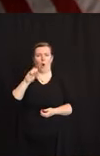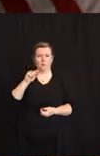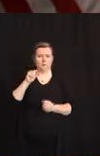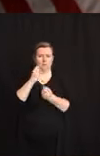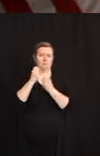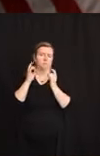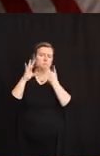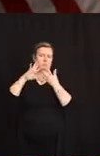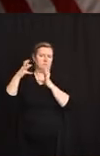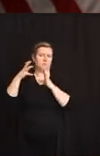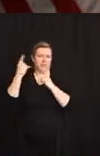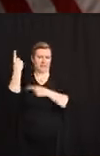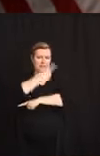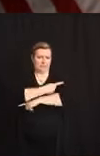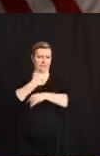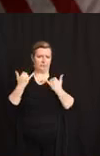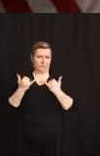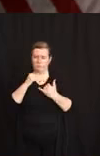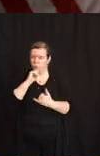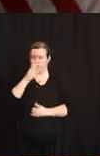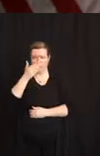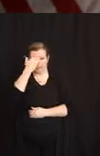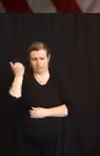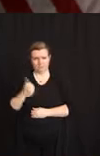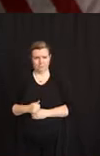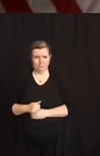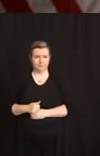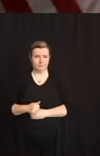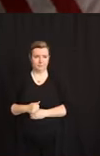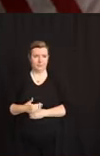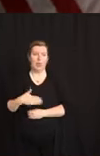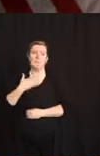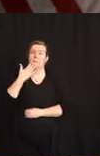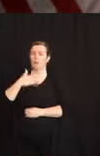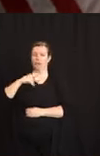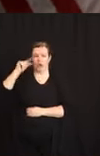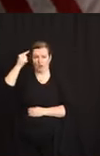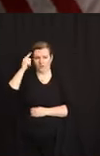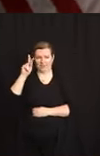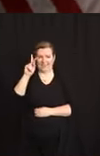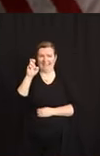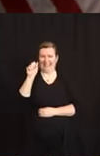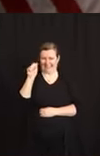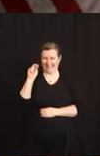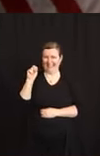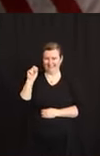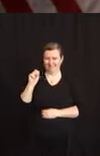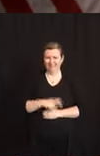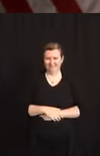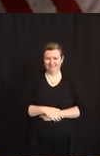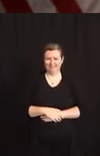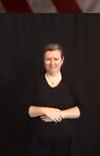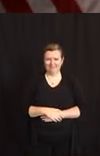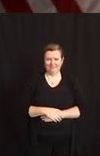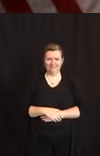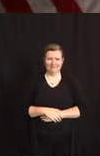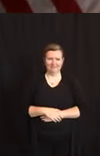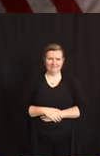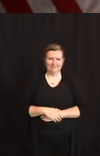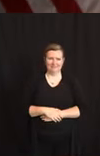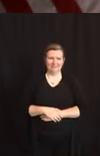folks, what we're doing is working. This is not going to have to go on forever, but it is working. And as